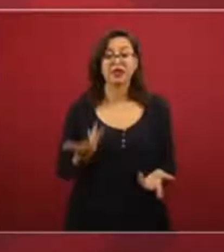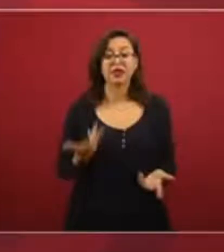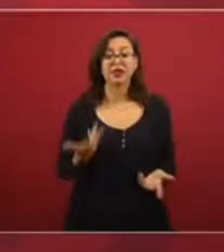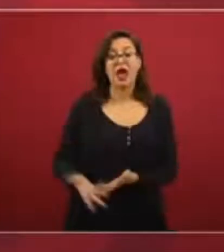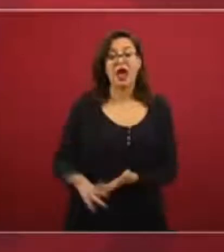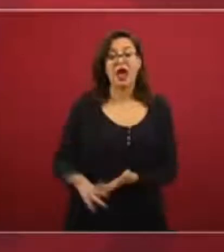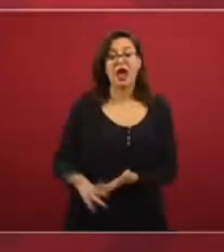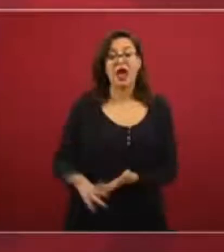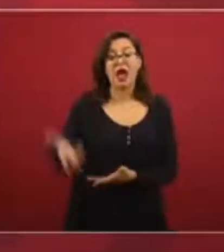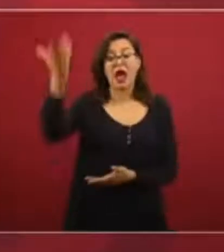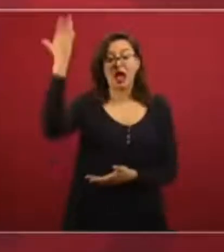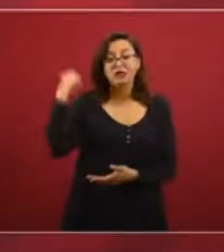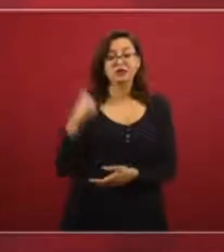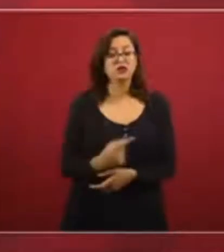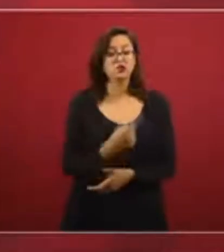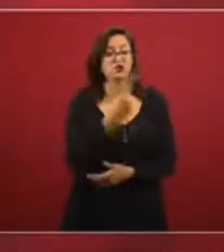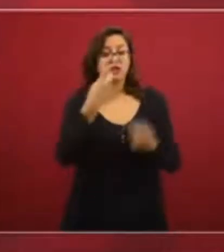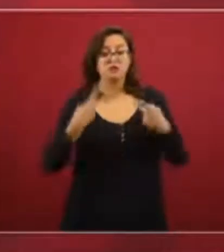testimony,